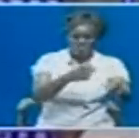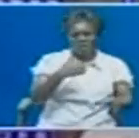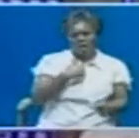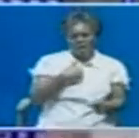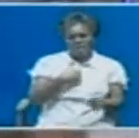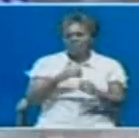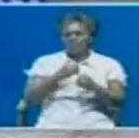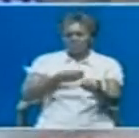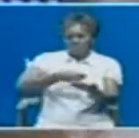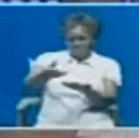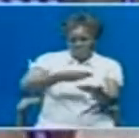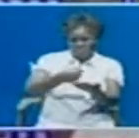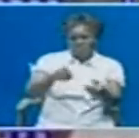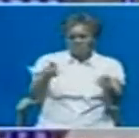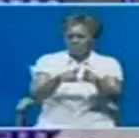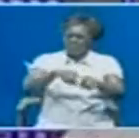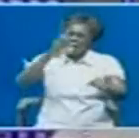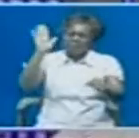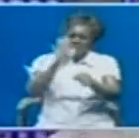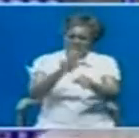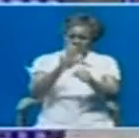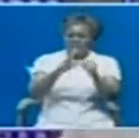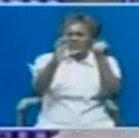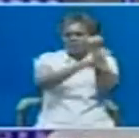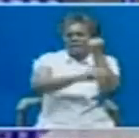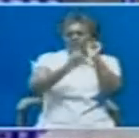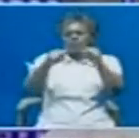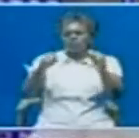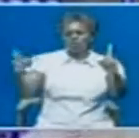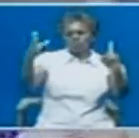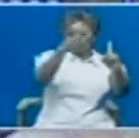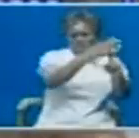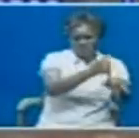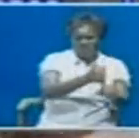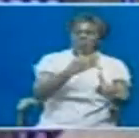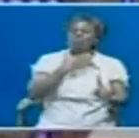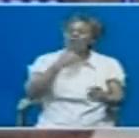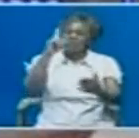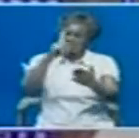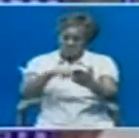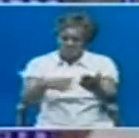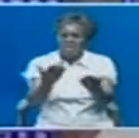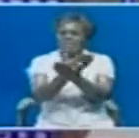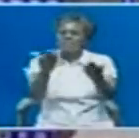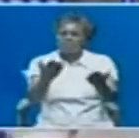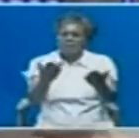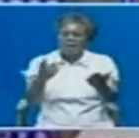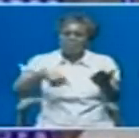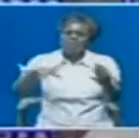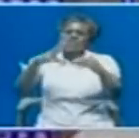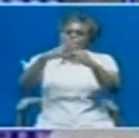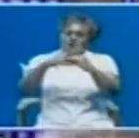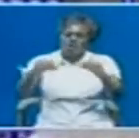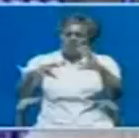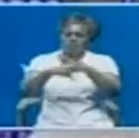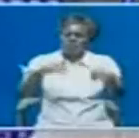very generous, and there's so much that this country can achieve. You know, I just want to be somewhere where I can make a